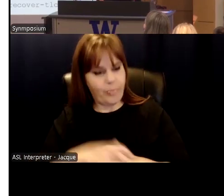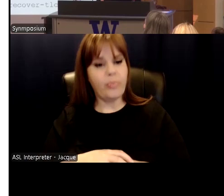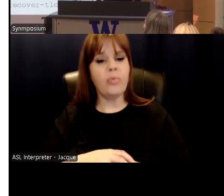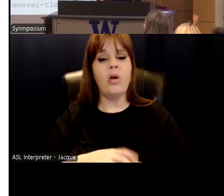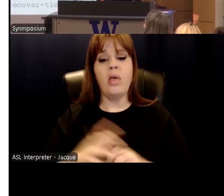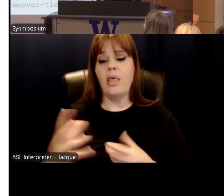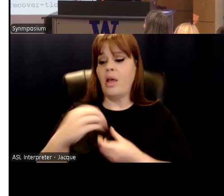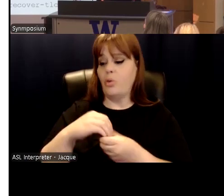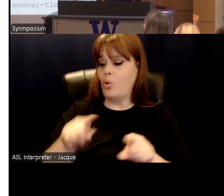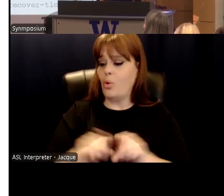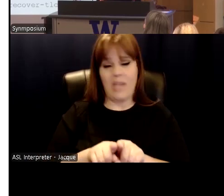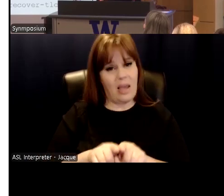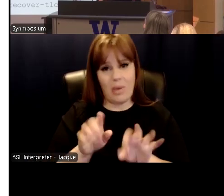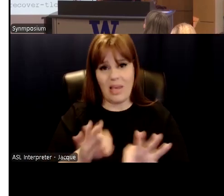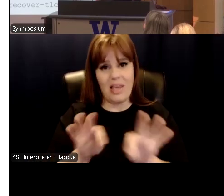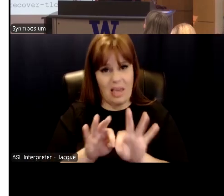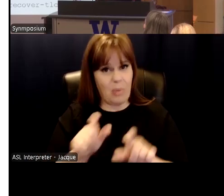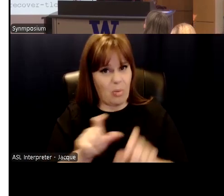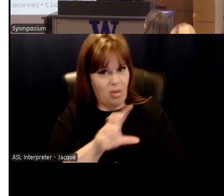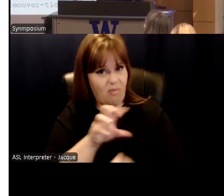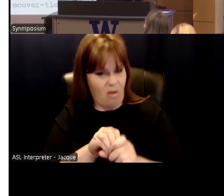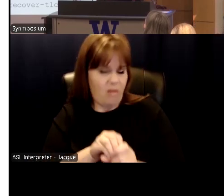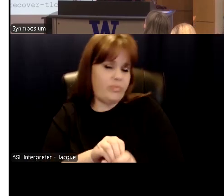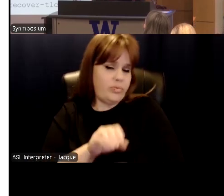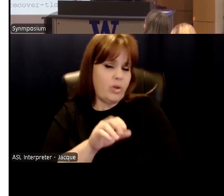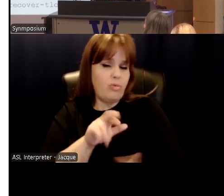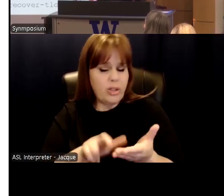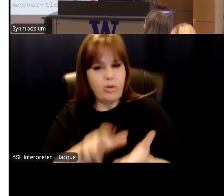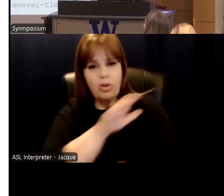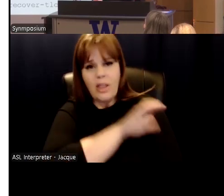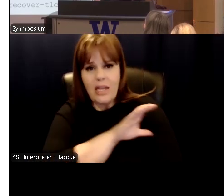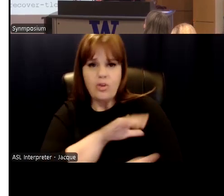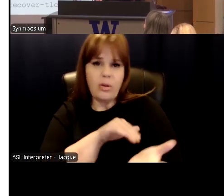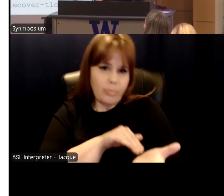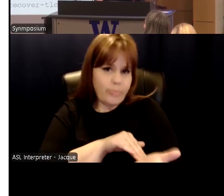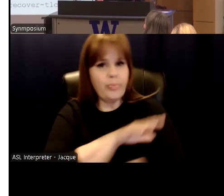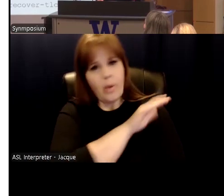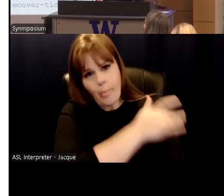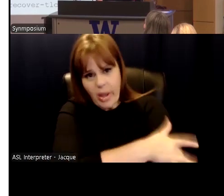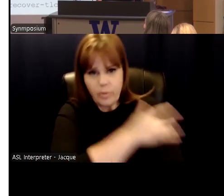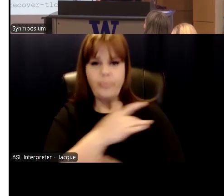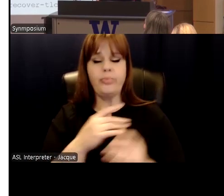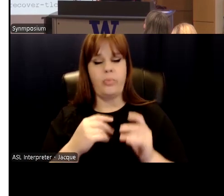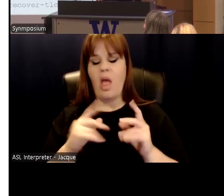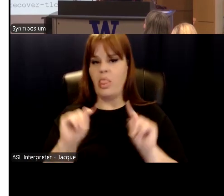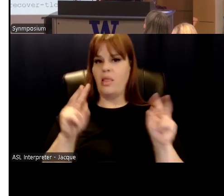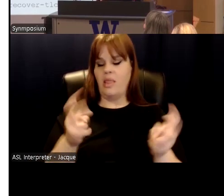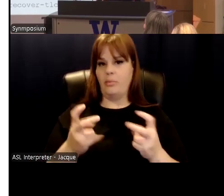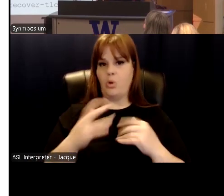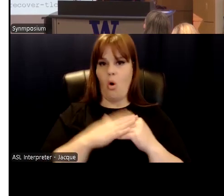stakeholders, patients, caregivers, researchers, and clinicians. And the themes here very much overlap what's been discussed in the